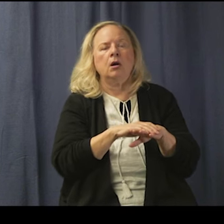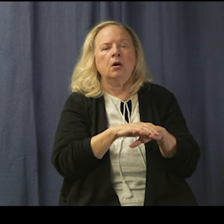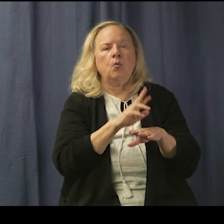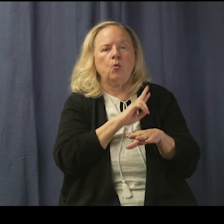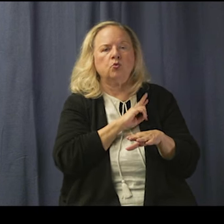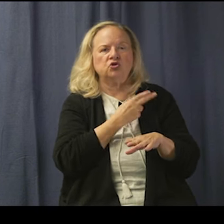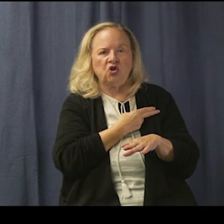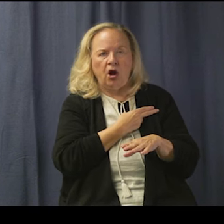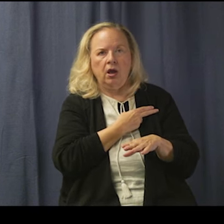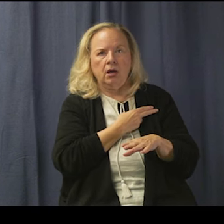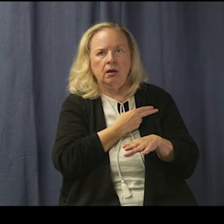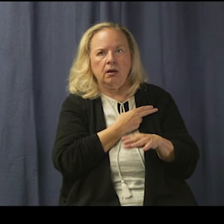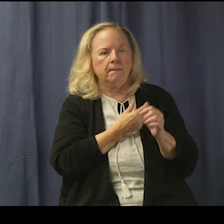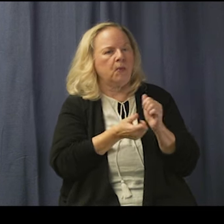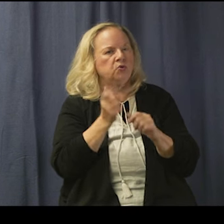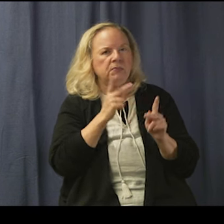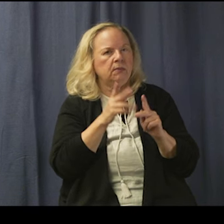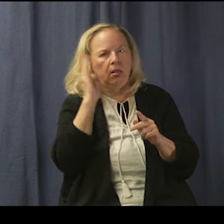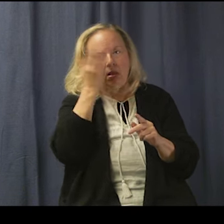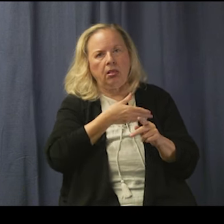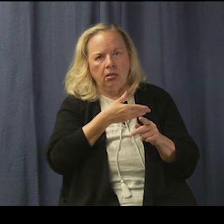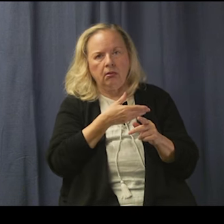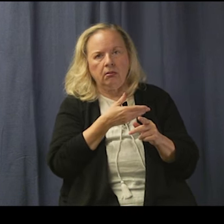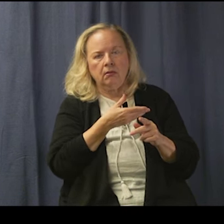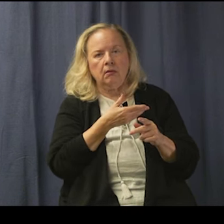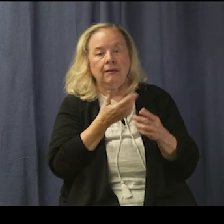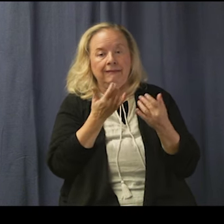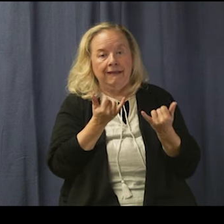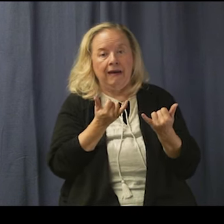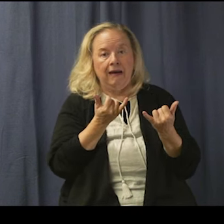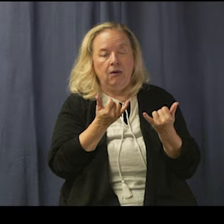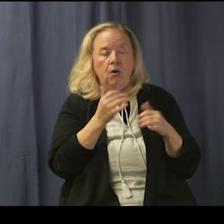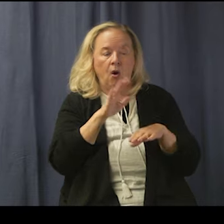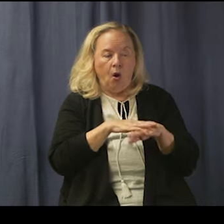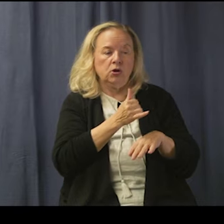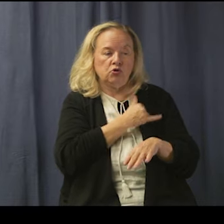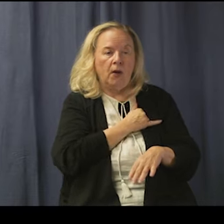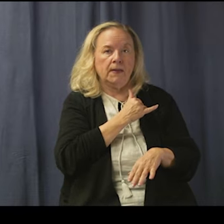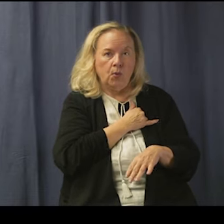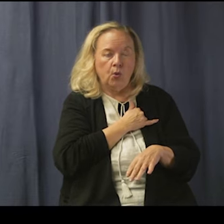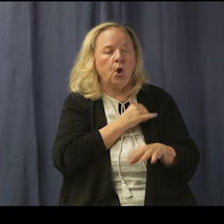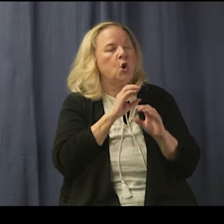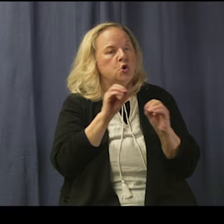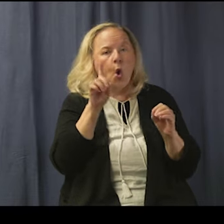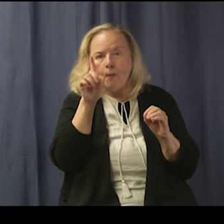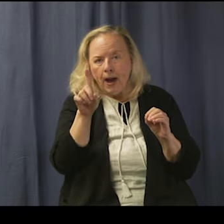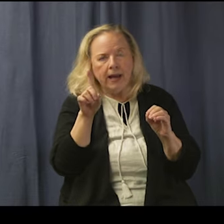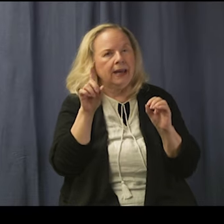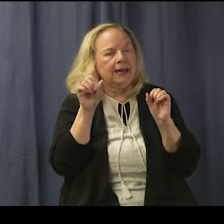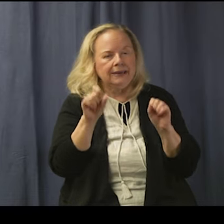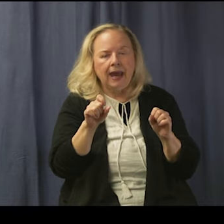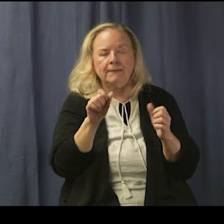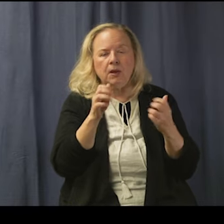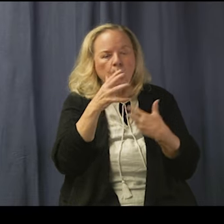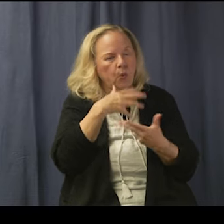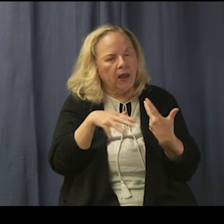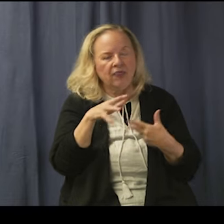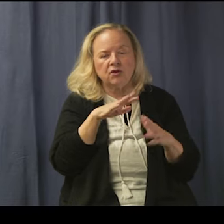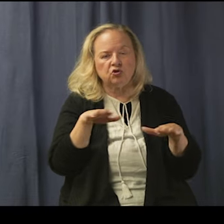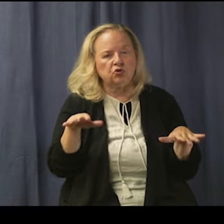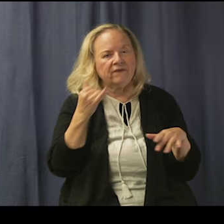and the Bible says that. Most people don't realize it. And now it is on Yom Kippur. No one can be among the children